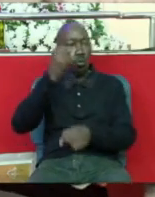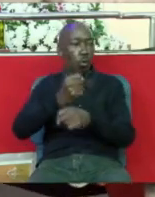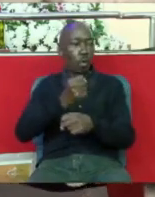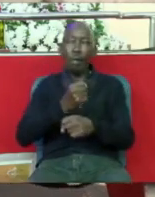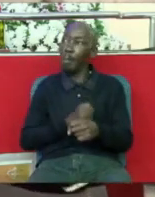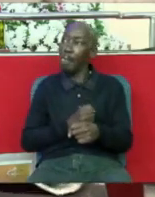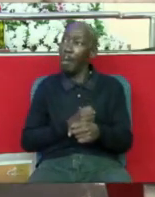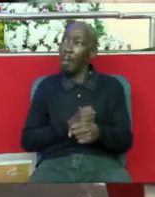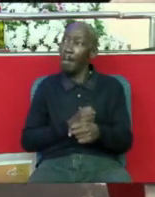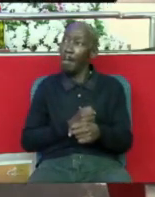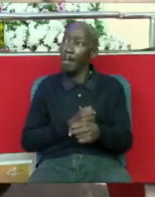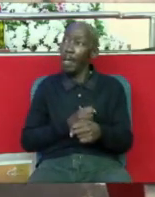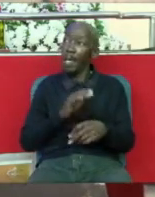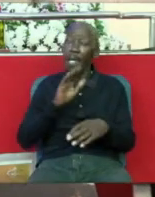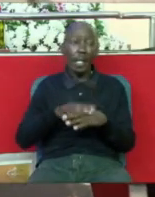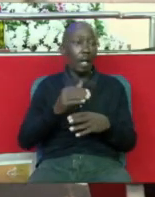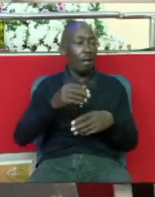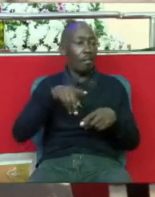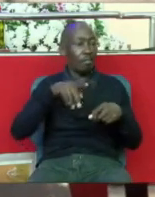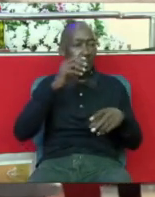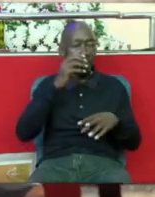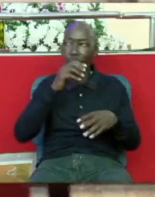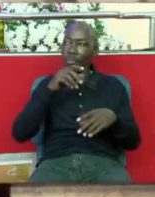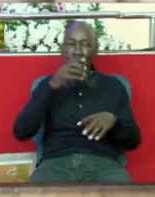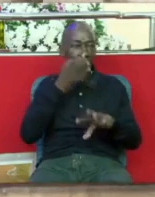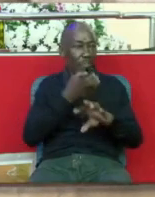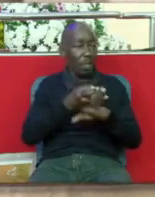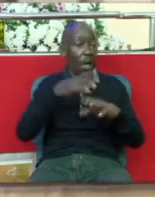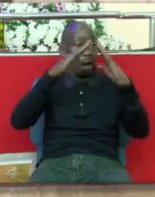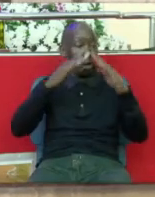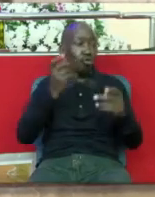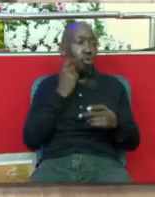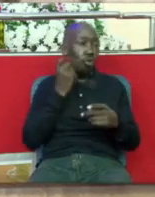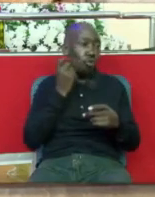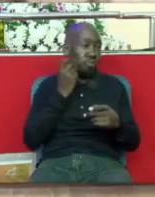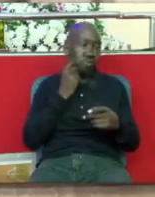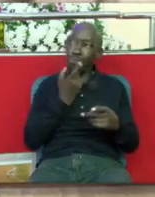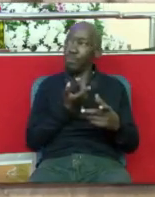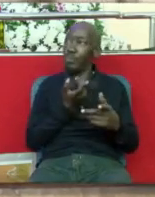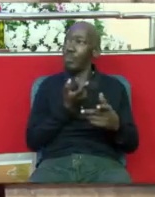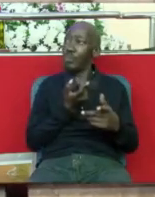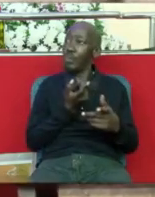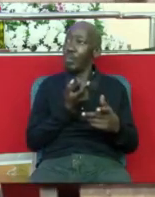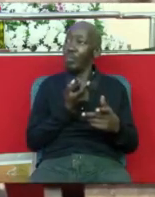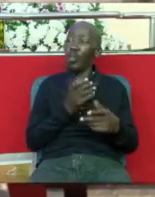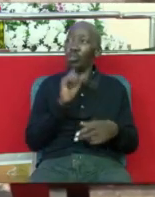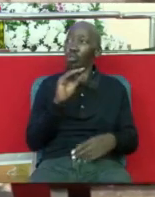amepewa kazi. In a warehouse. Katika warehouse moja. And